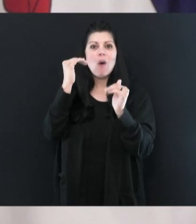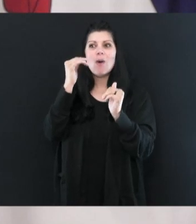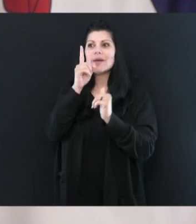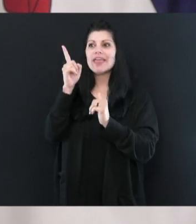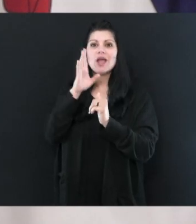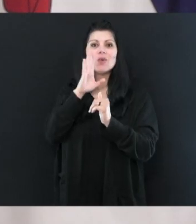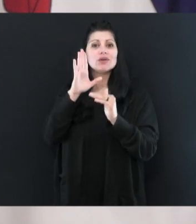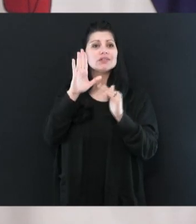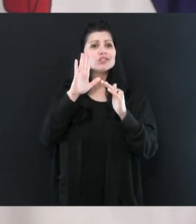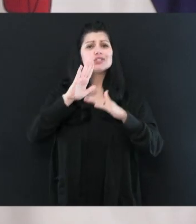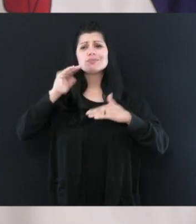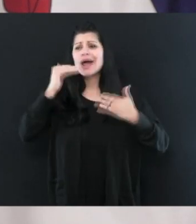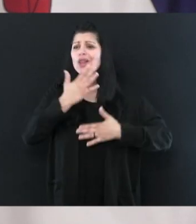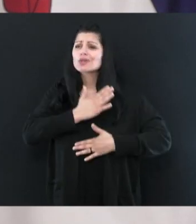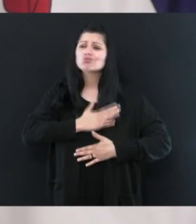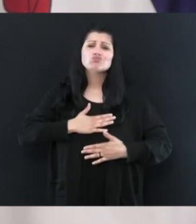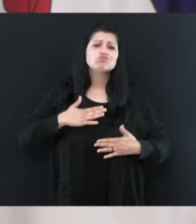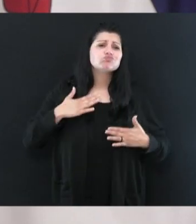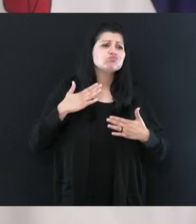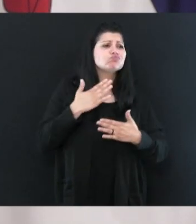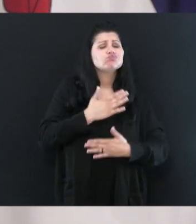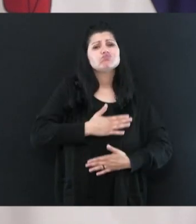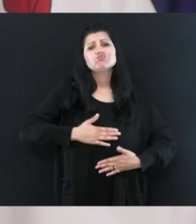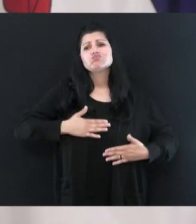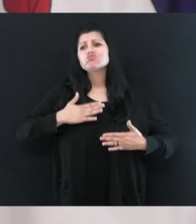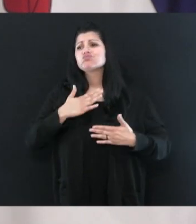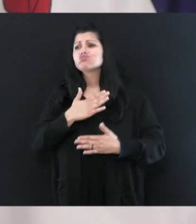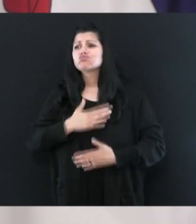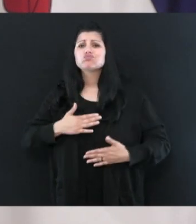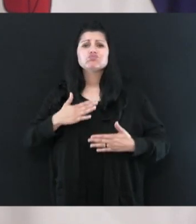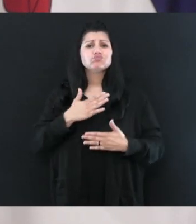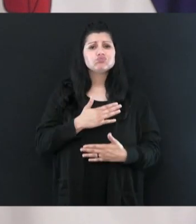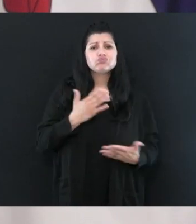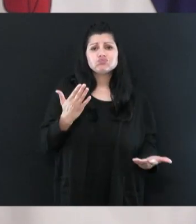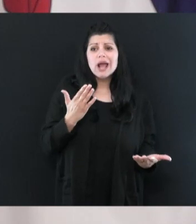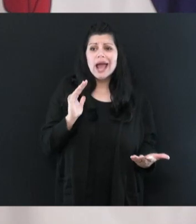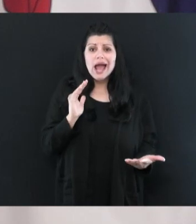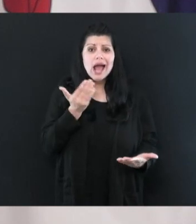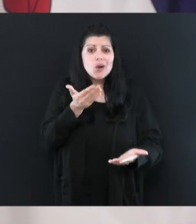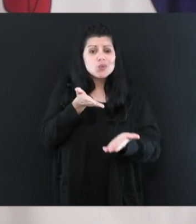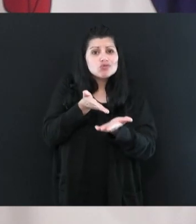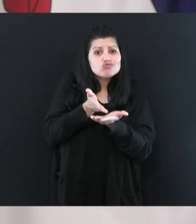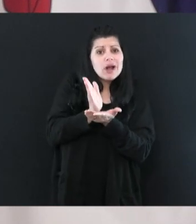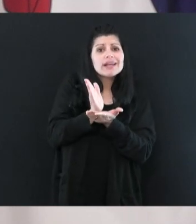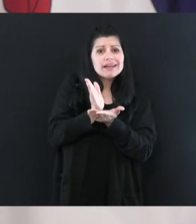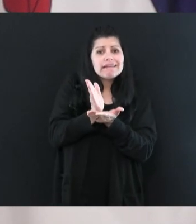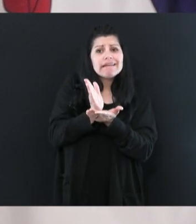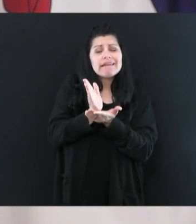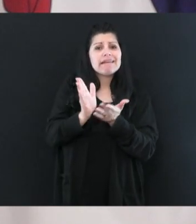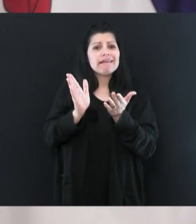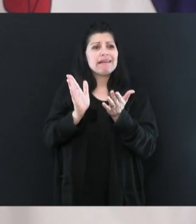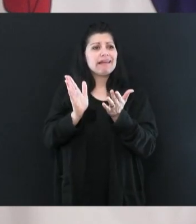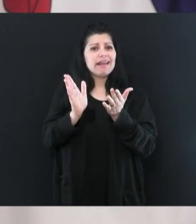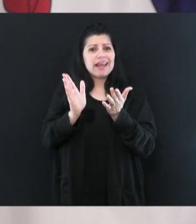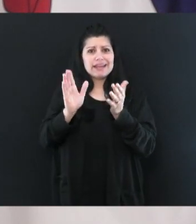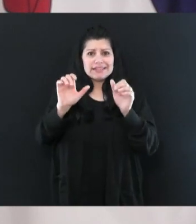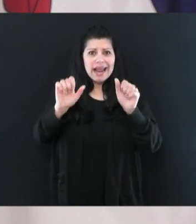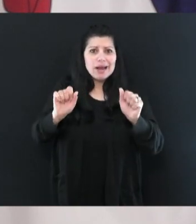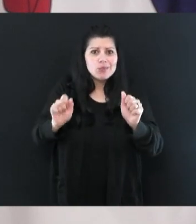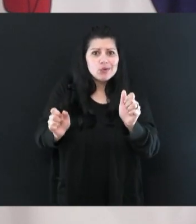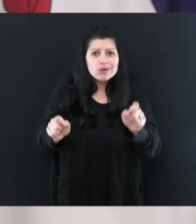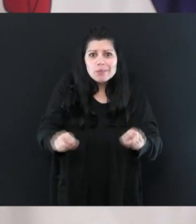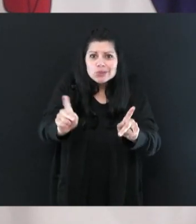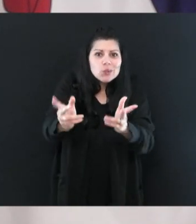face and enjoy the right that we have to be able and the opportunity that we have to be able